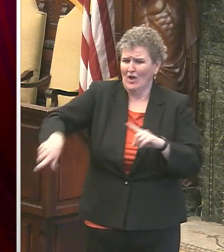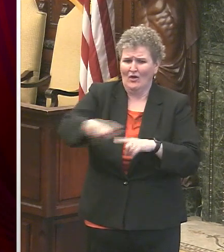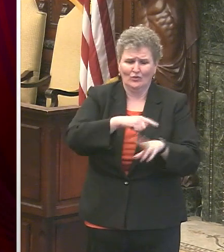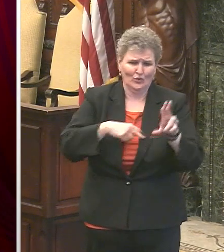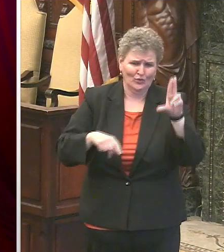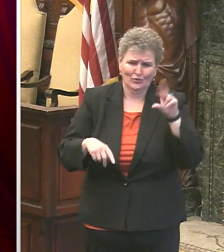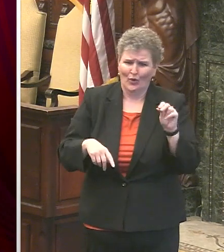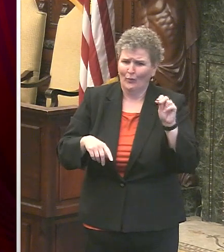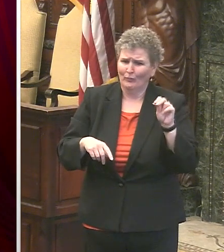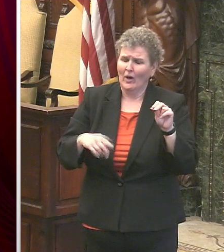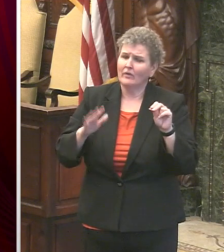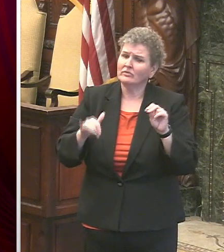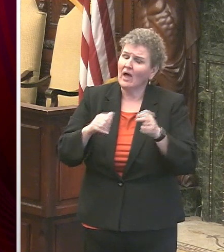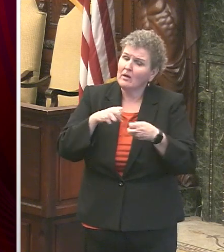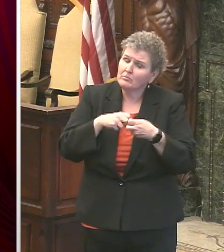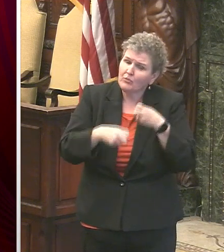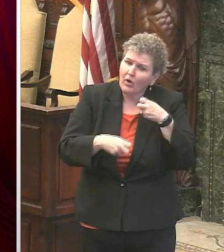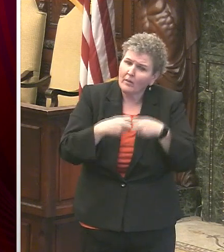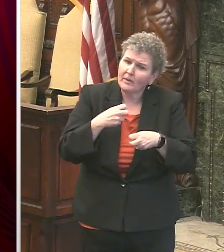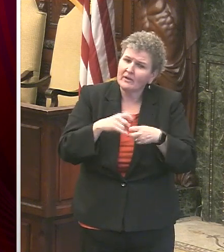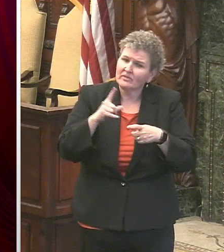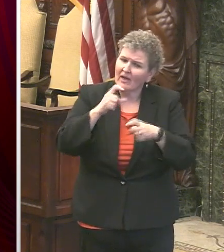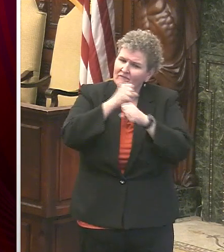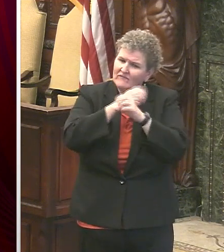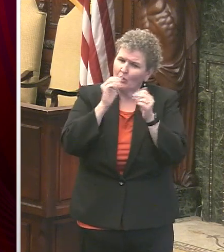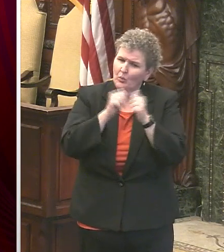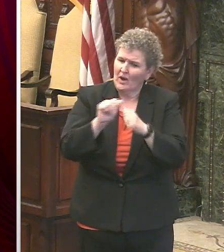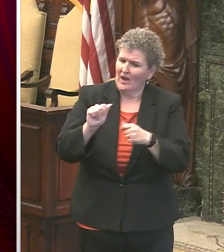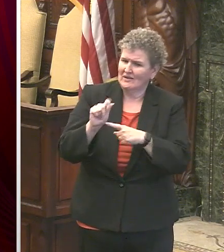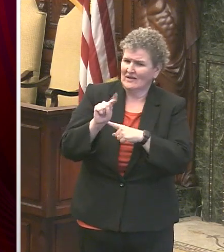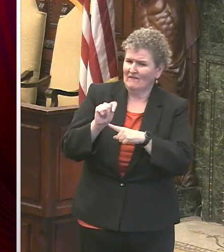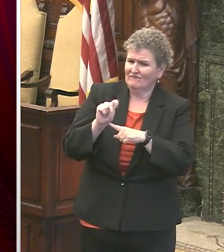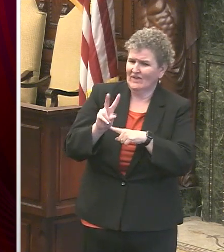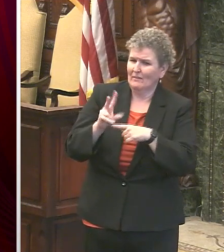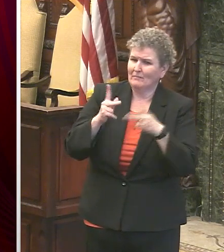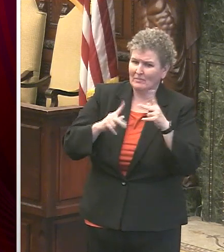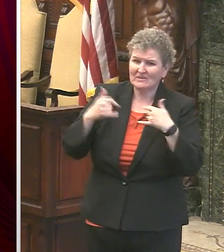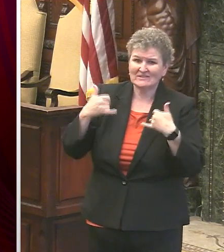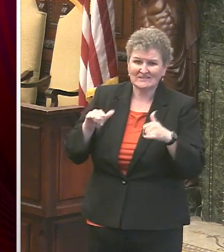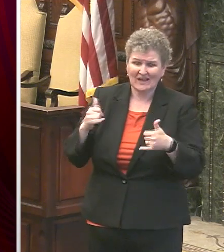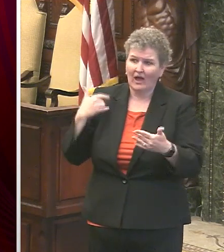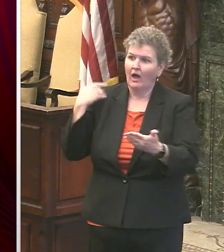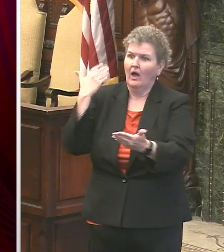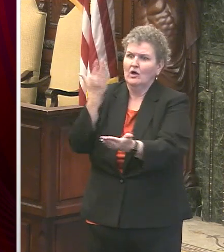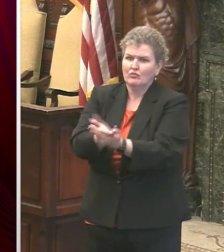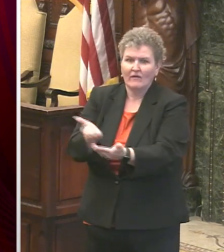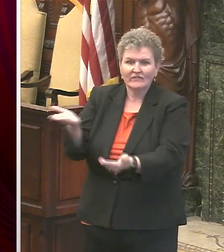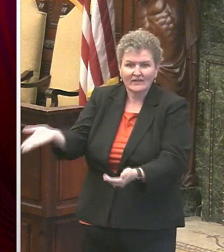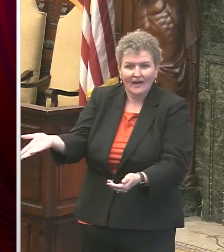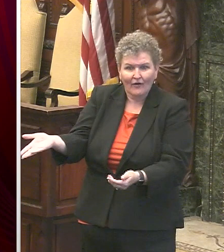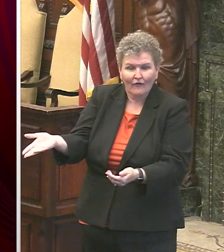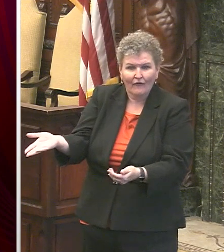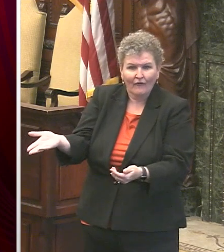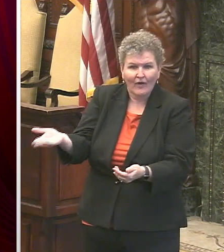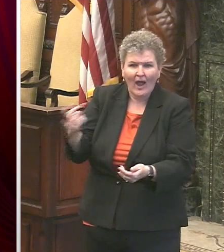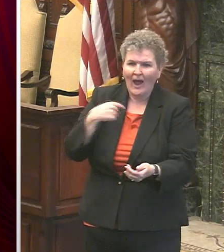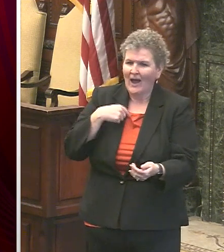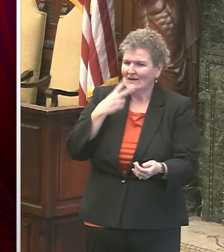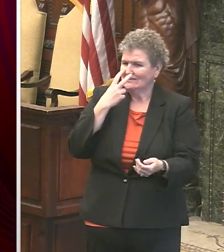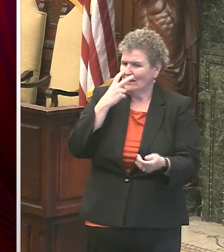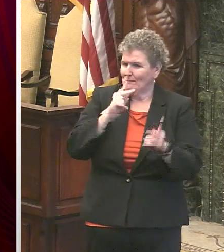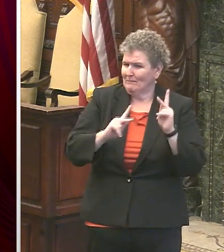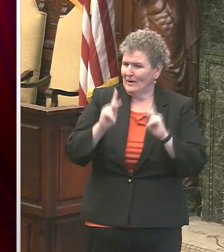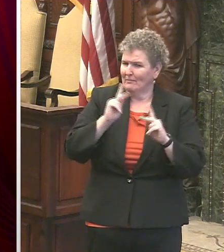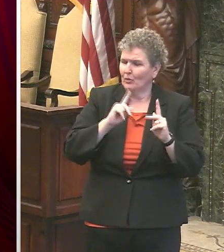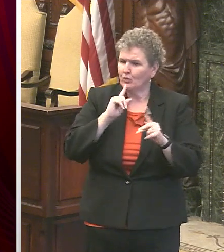only problem that I will envision with an ATV track is that people still have to get there. So I doubt that many of the people who would utilize